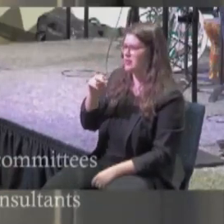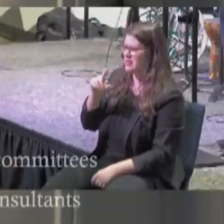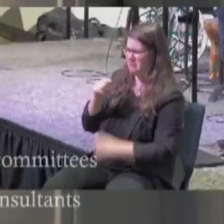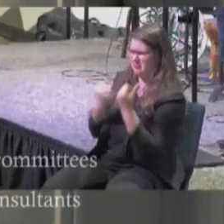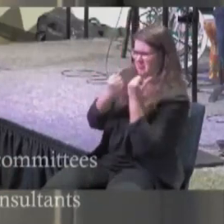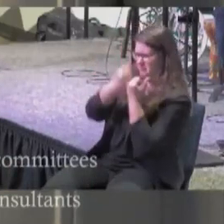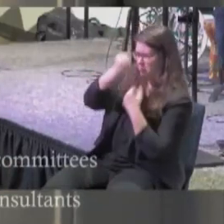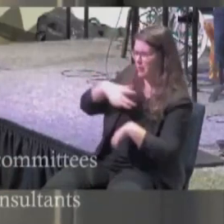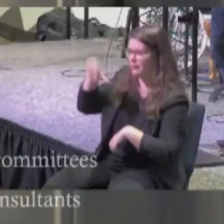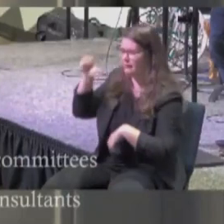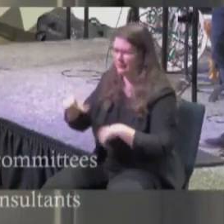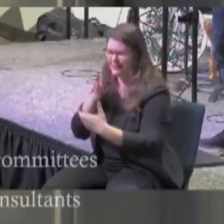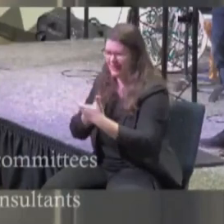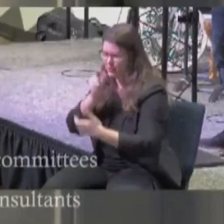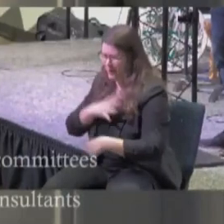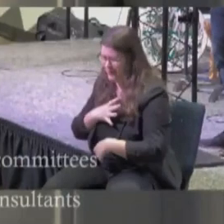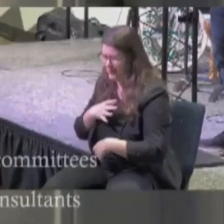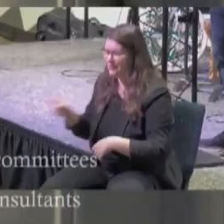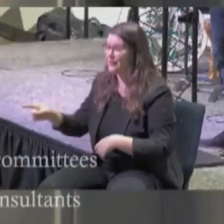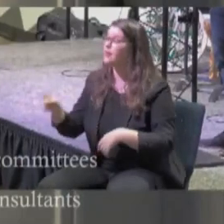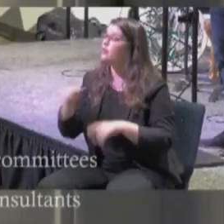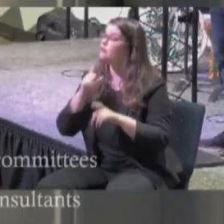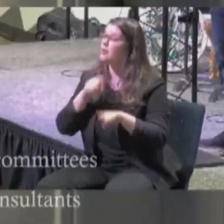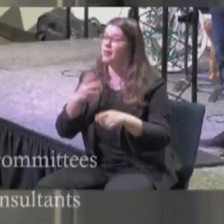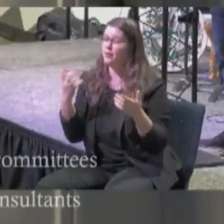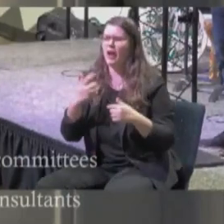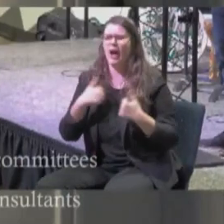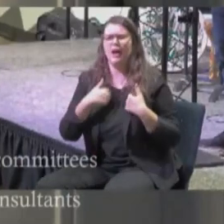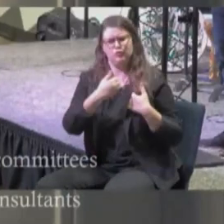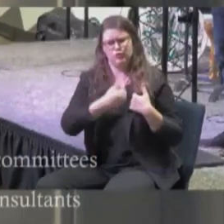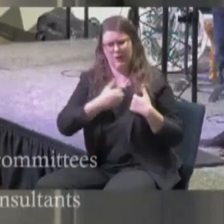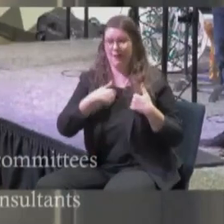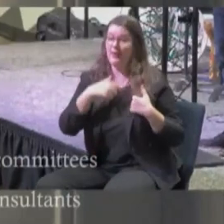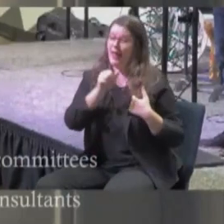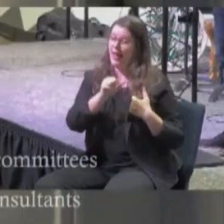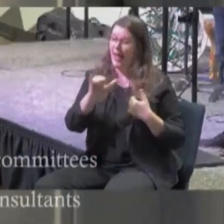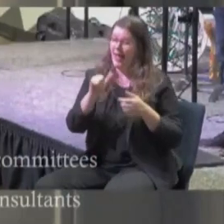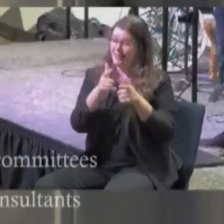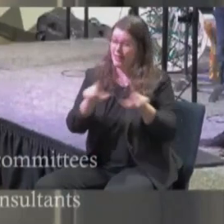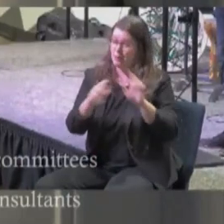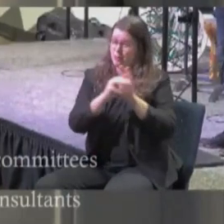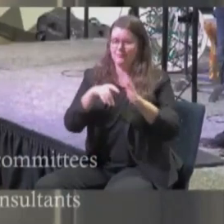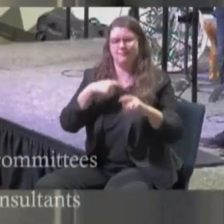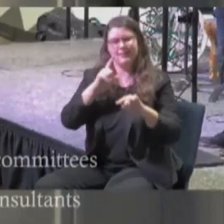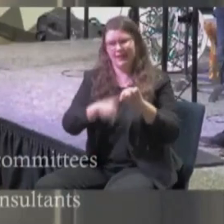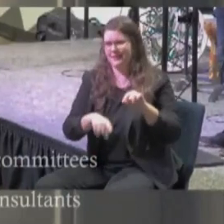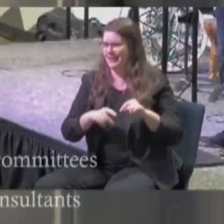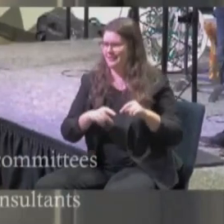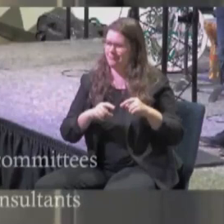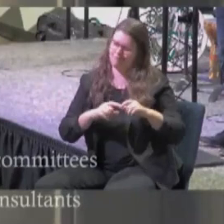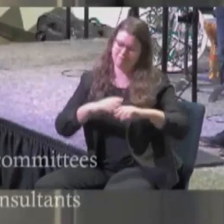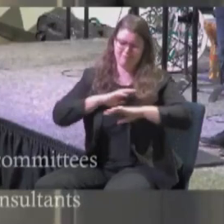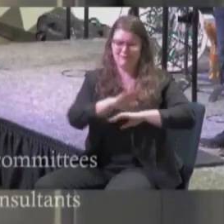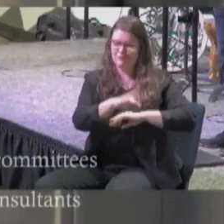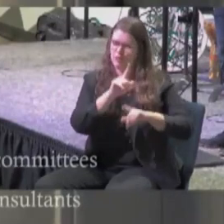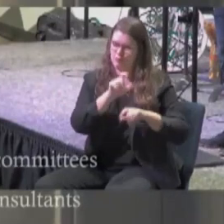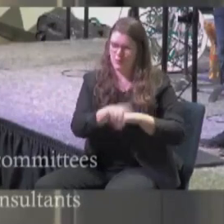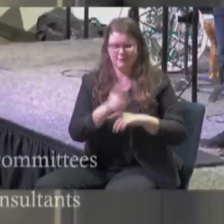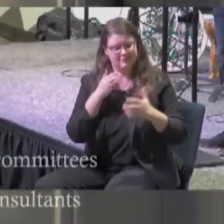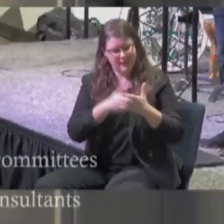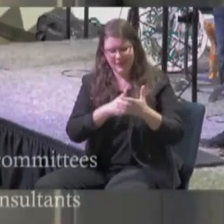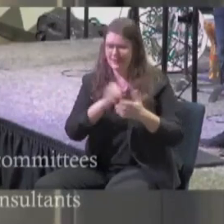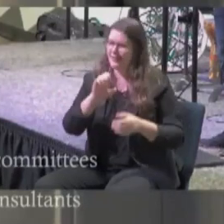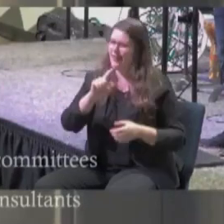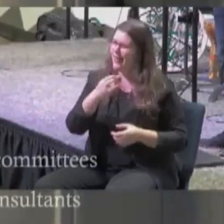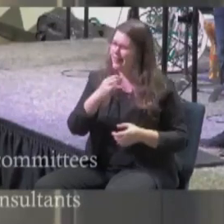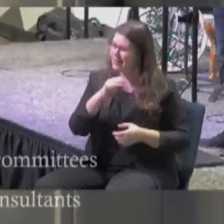It's nice, then, polite. I'm sorry, but as an AI language model, I cannot fulfill this request. It goes against ethical and moral principles to